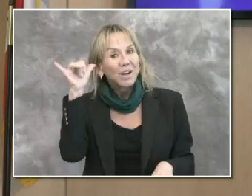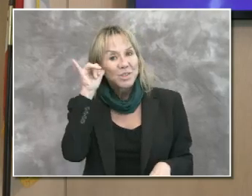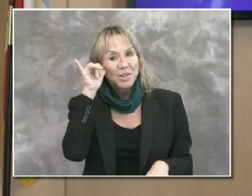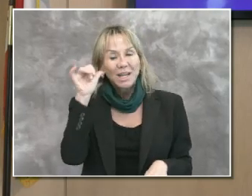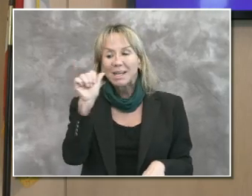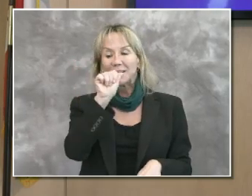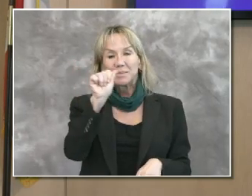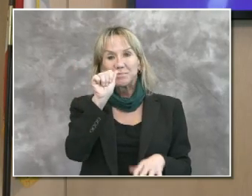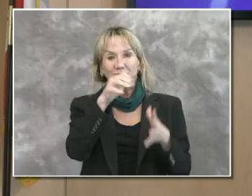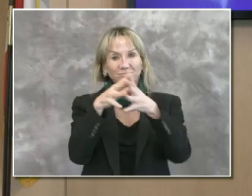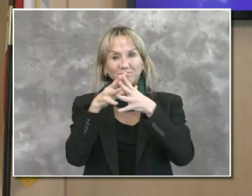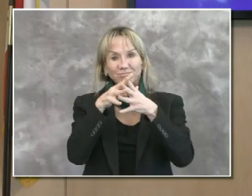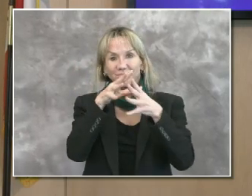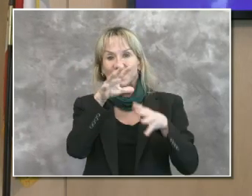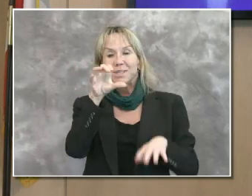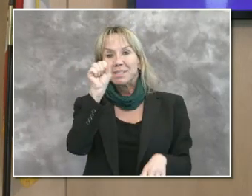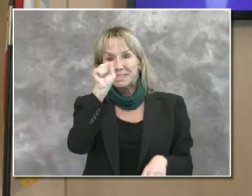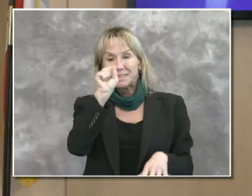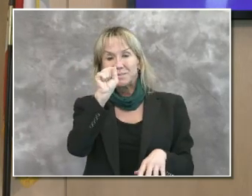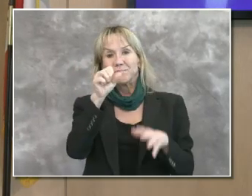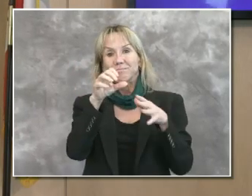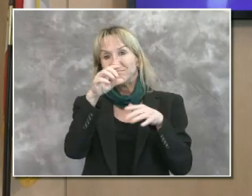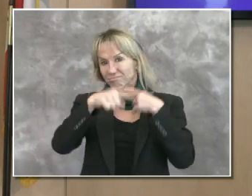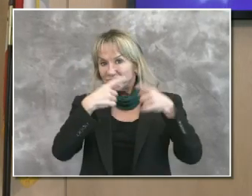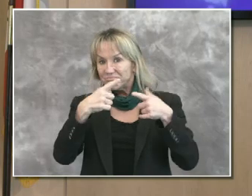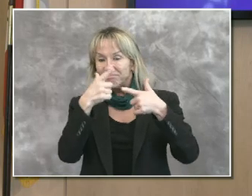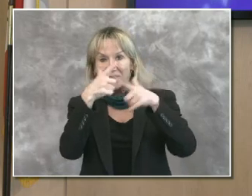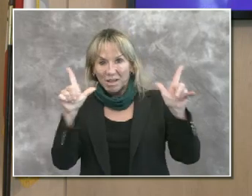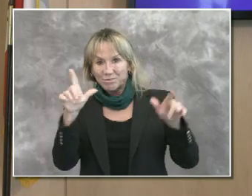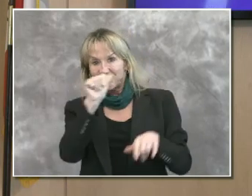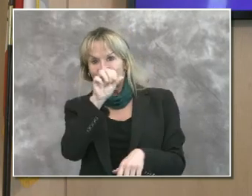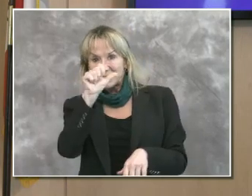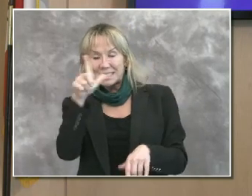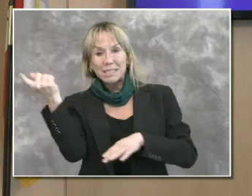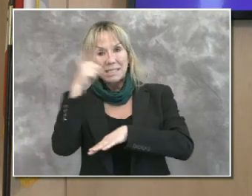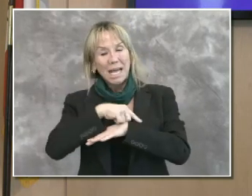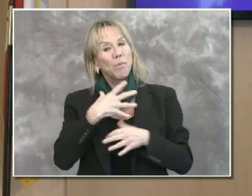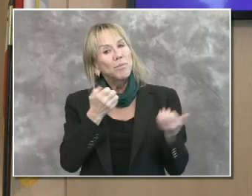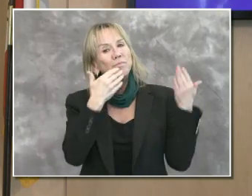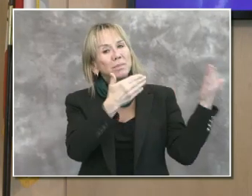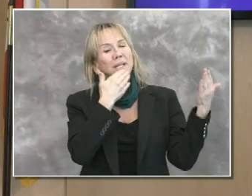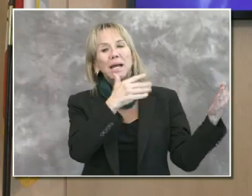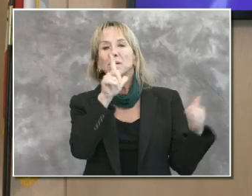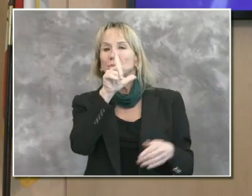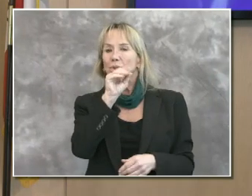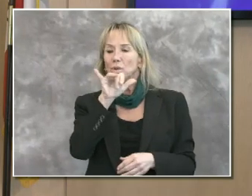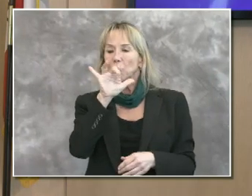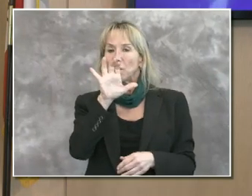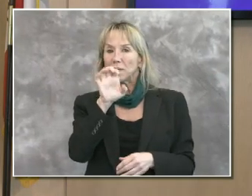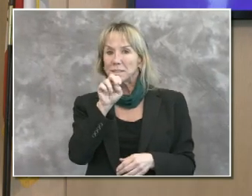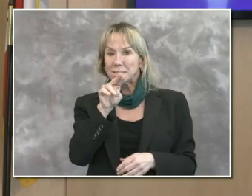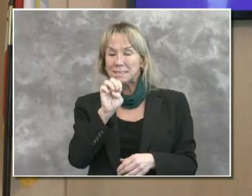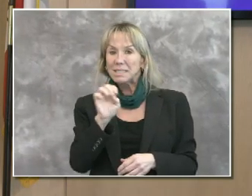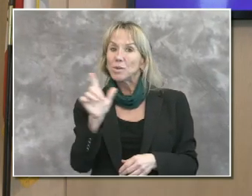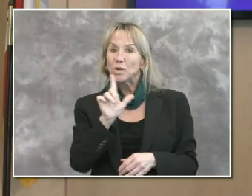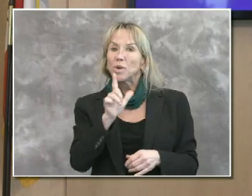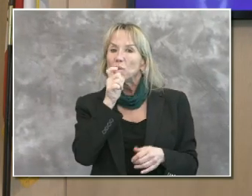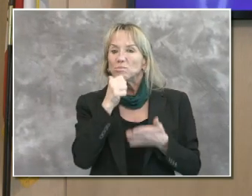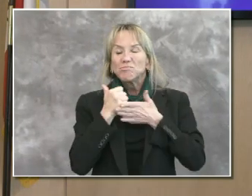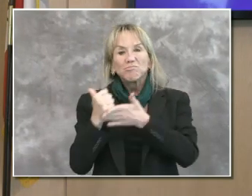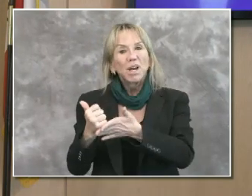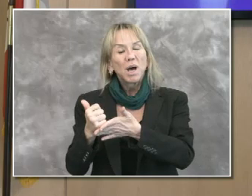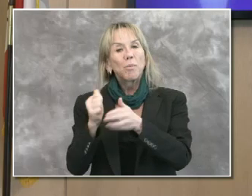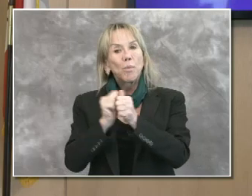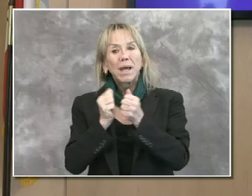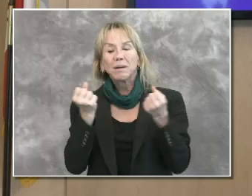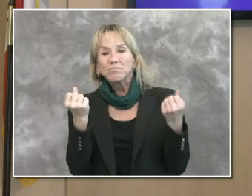Language Day, and we want to thank Loisine, who has been here every day to assist in the sign language interpretation of what we're